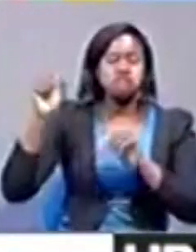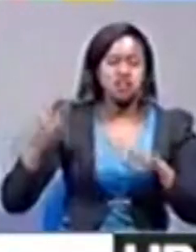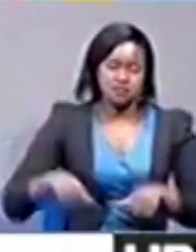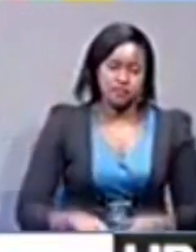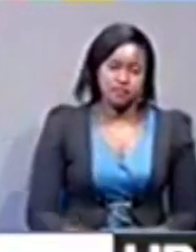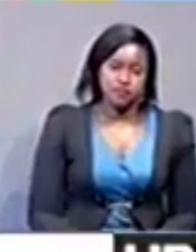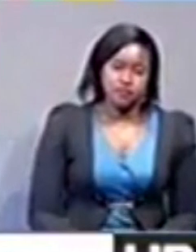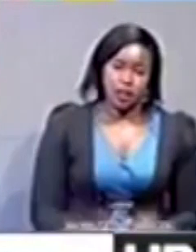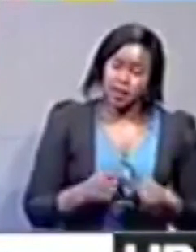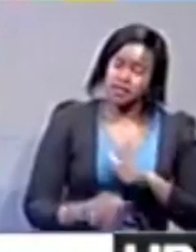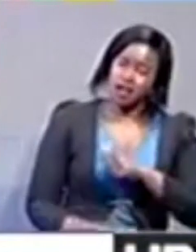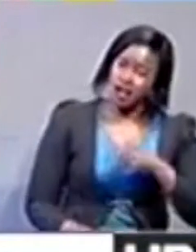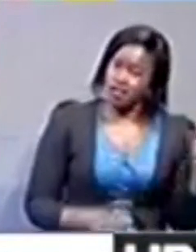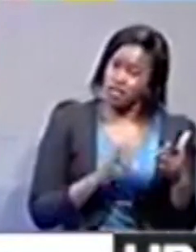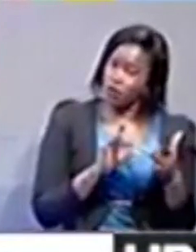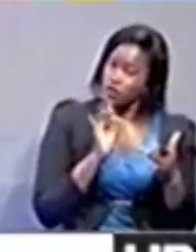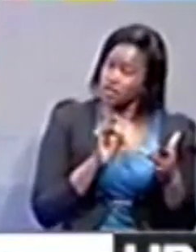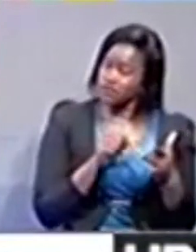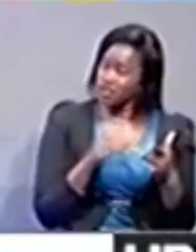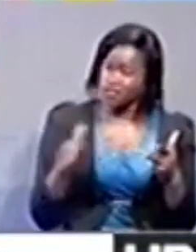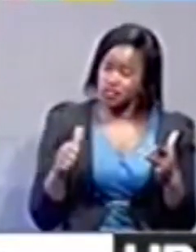The other alternative